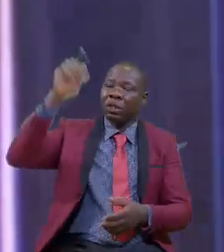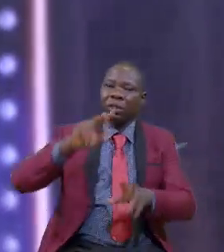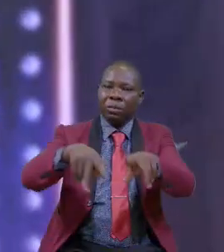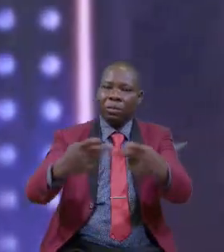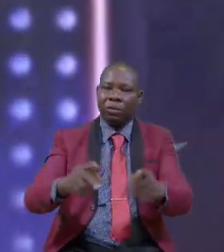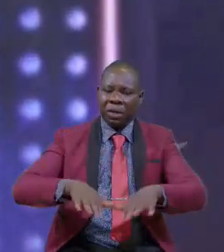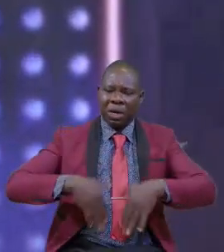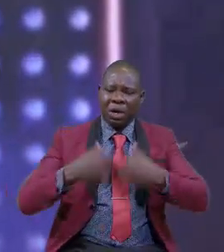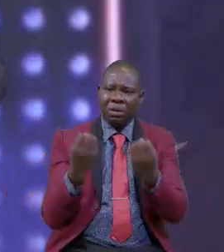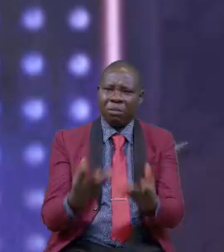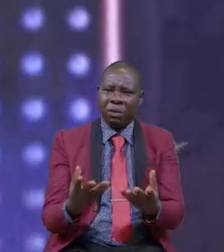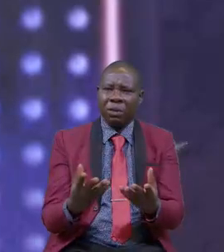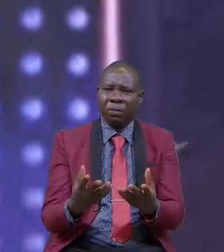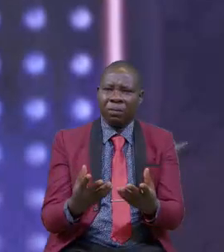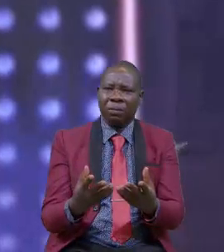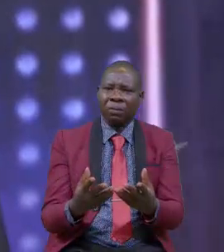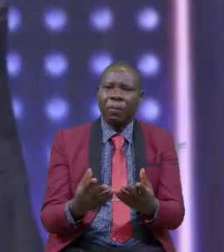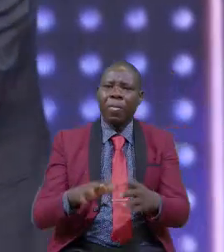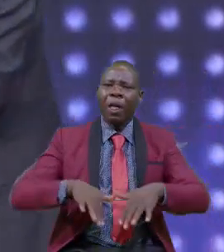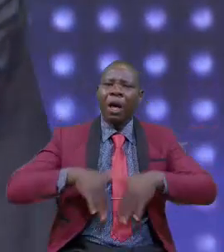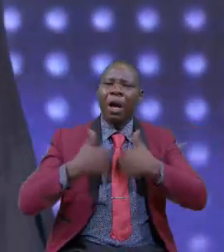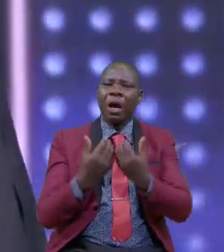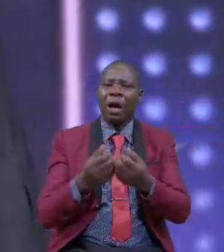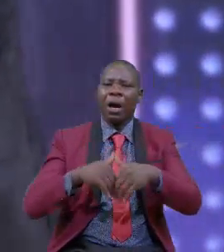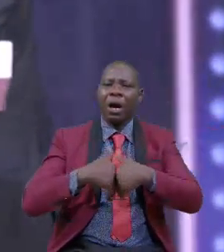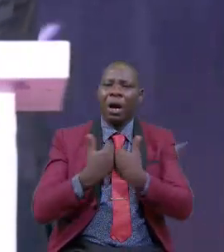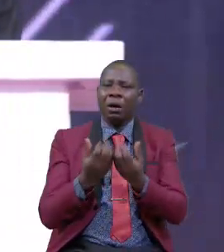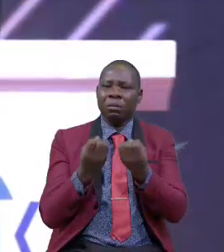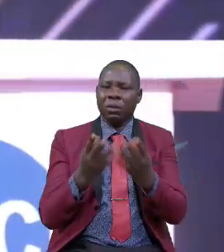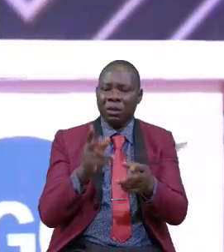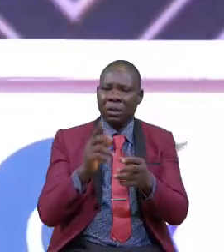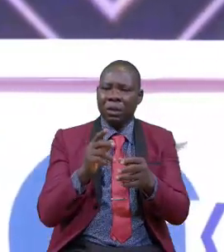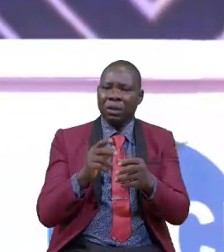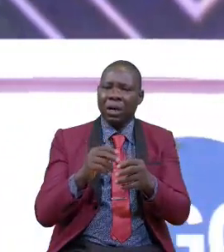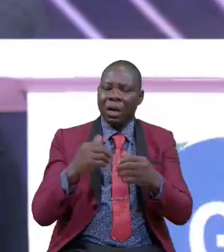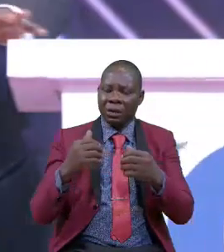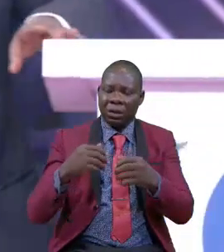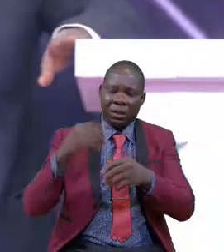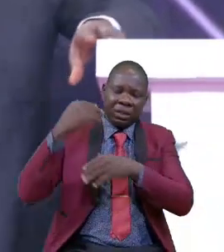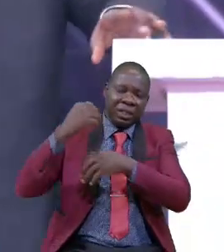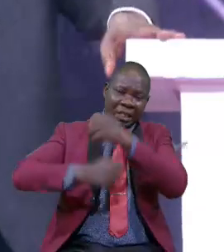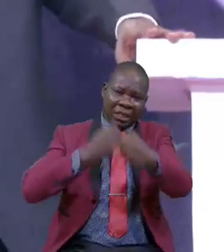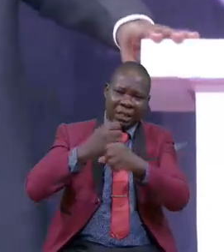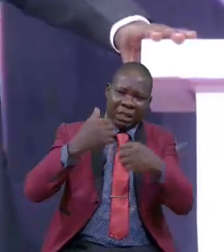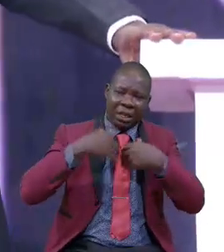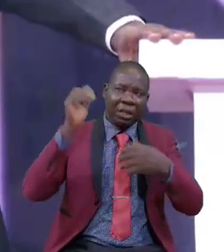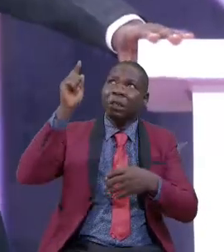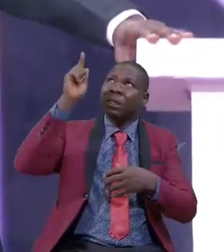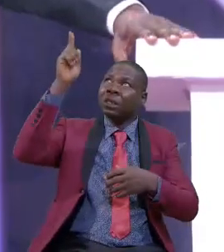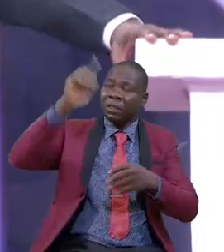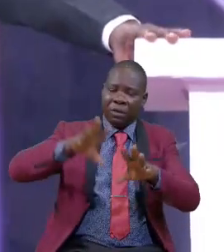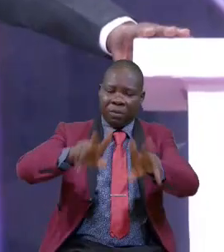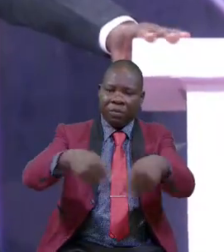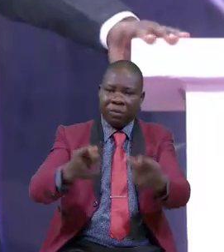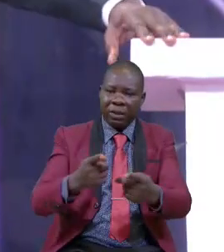many years now? How many centuries has he provided grace for salvation? And yet there are sinners who have not